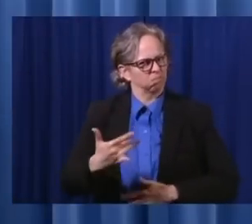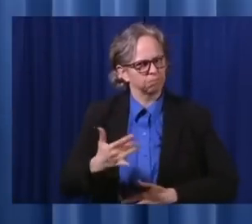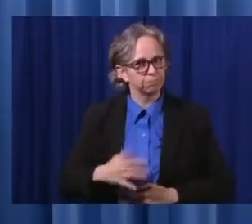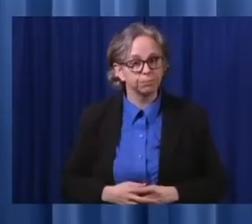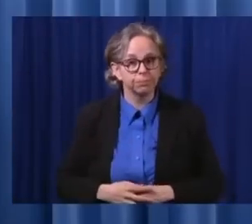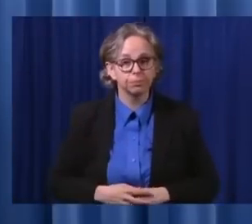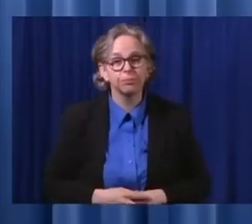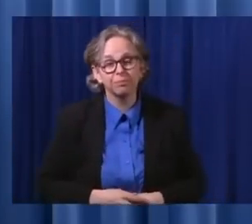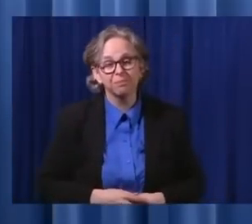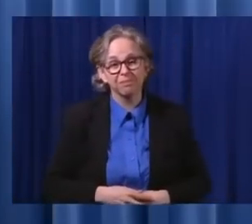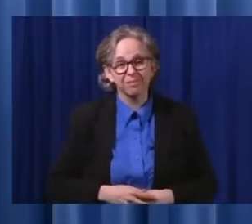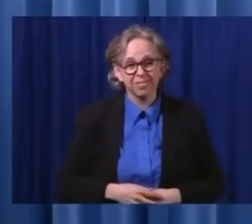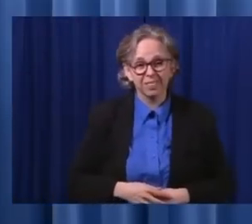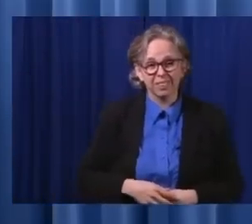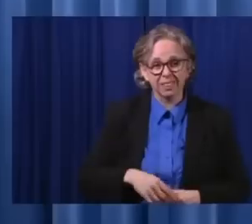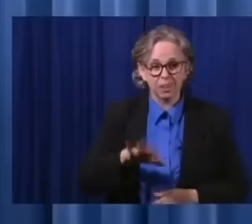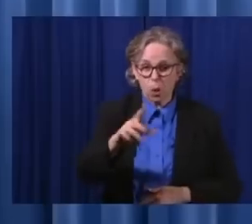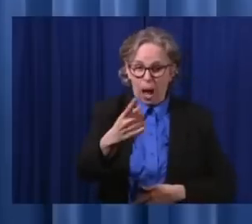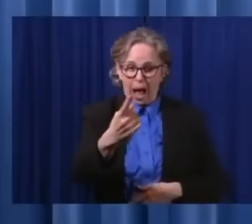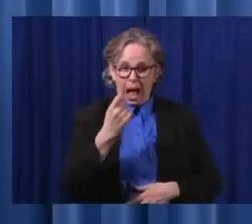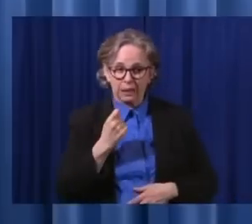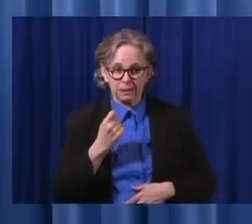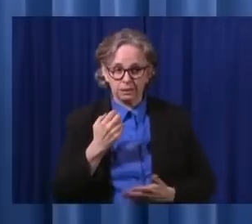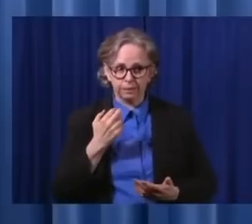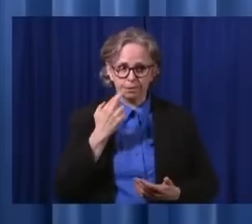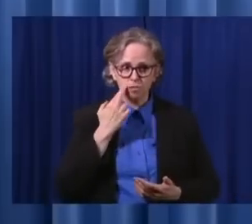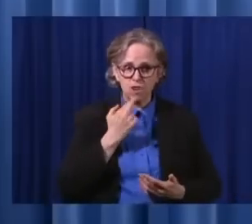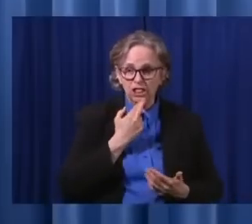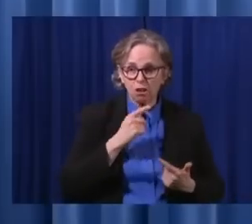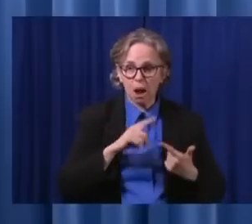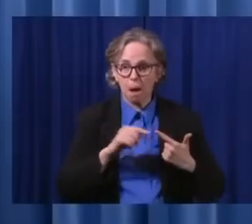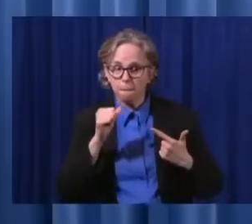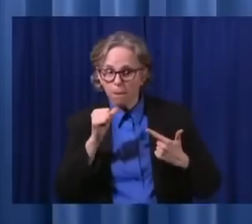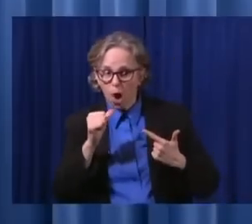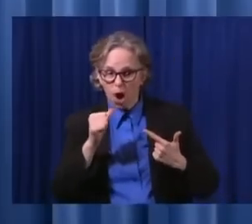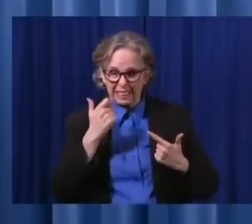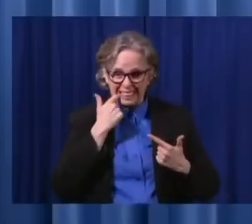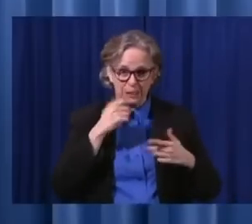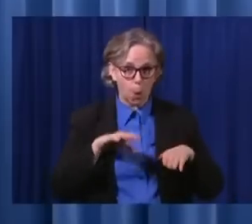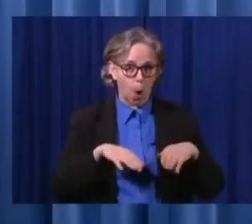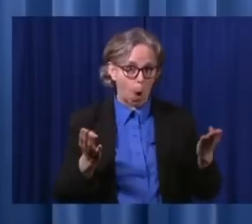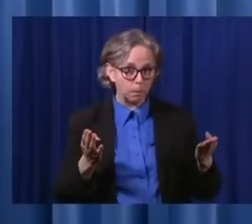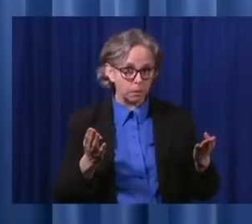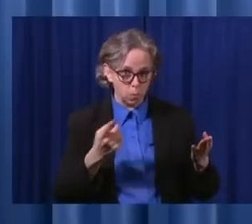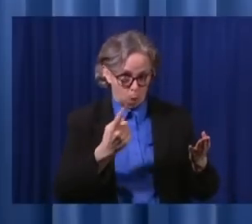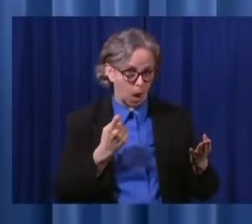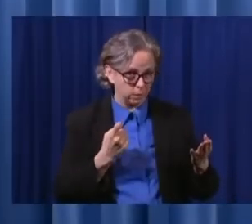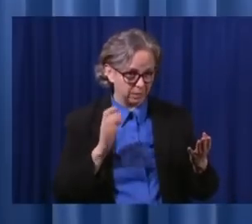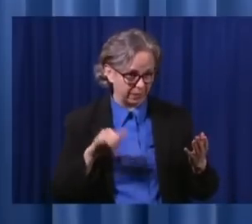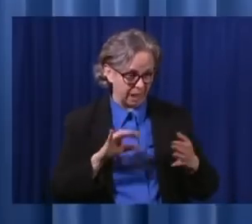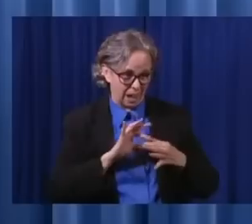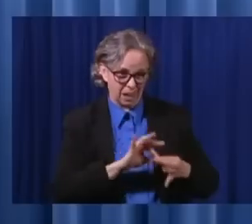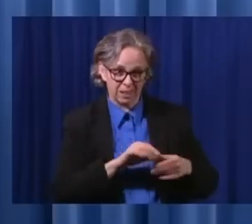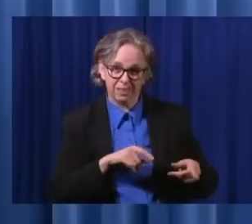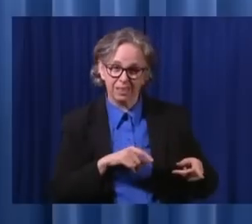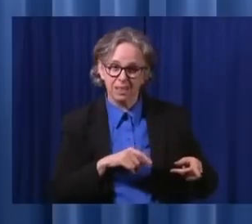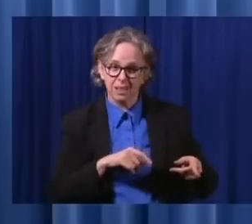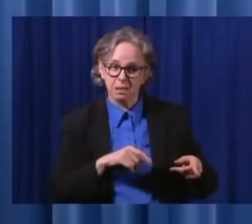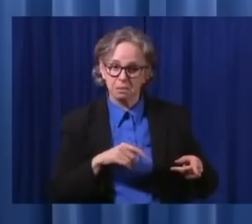regard to restaurants and bars being open, first weekend being